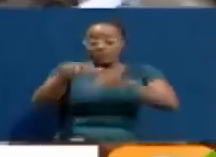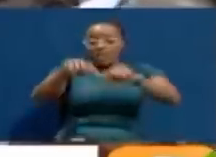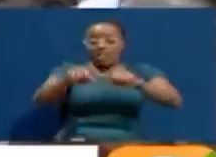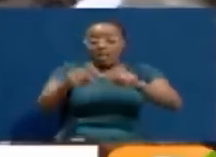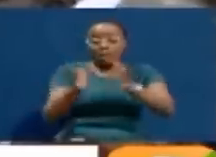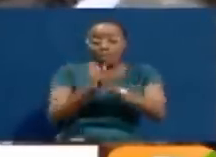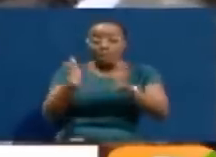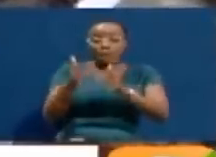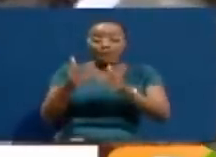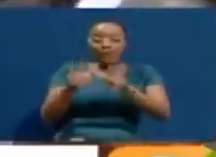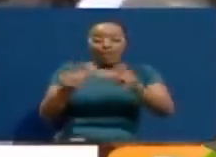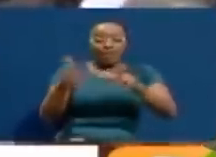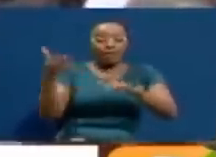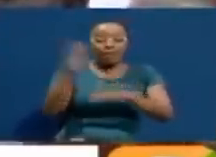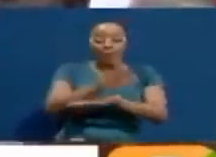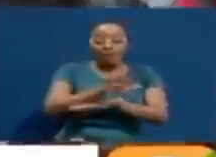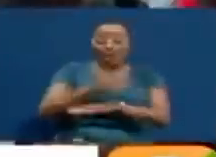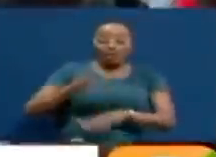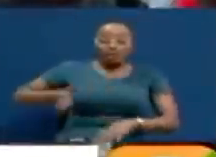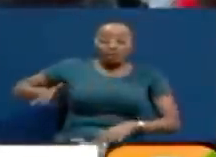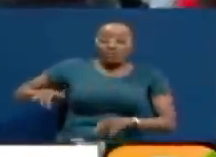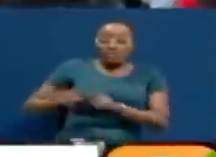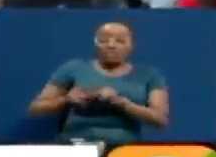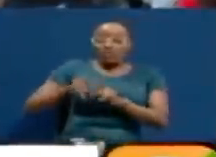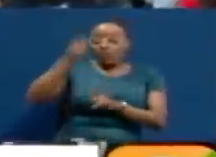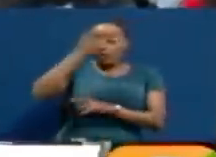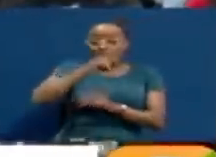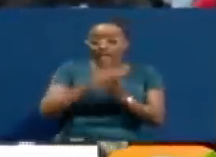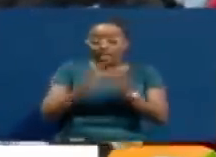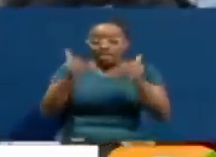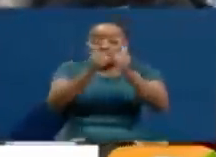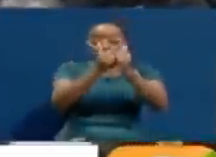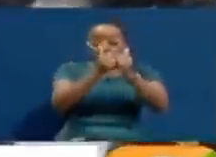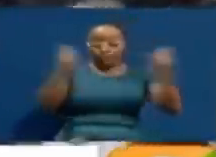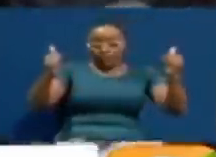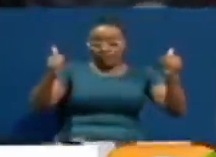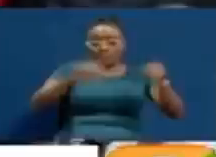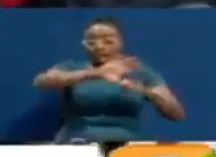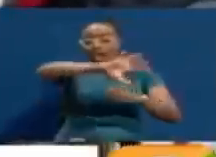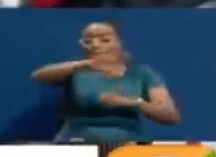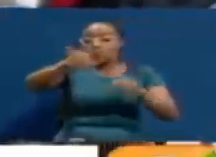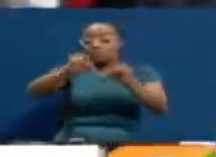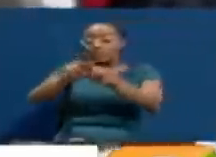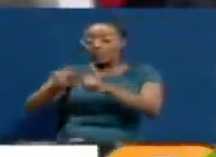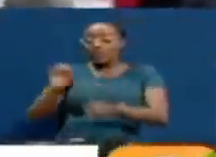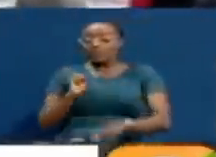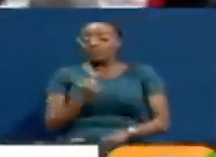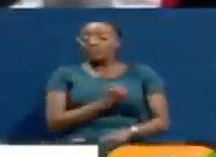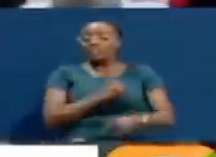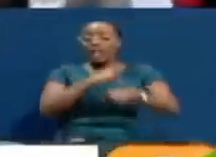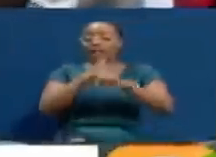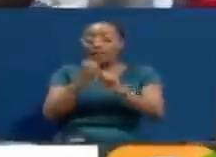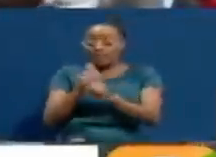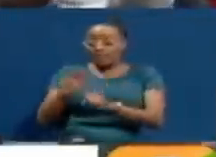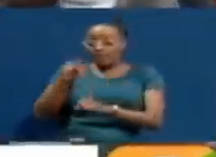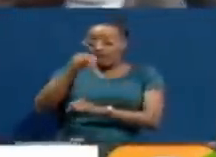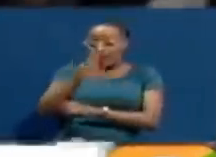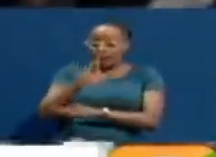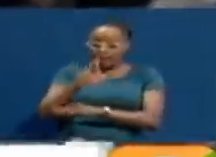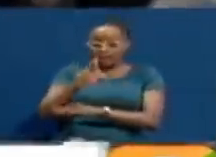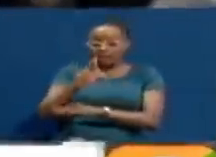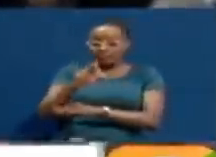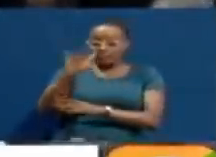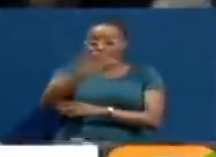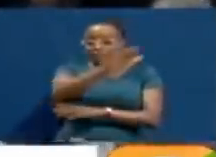is returned, that Mwingi be hived off Kitui County and made a separate county, and that the Senate be made the upper house, among others.